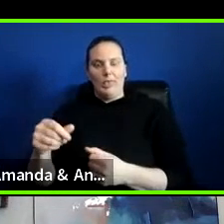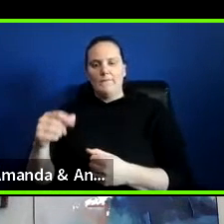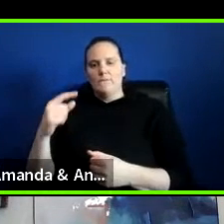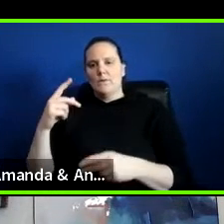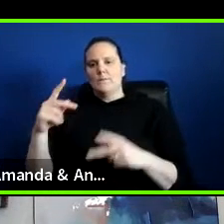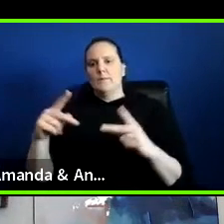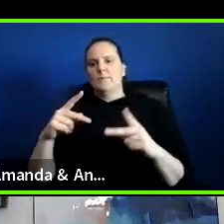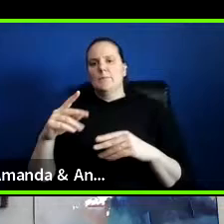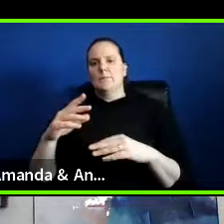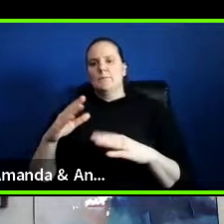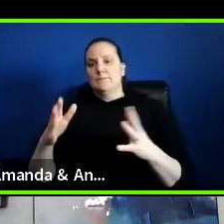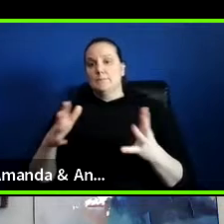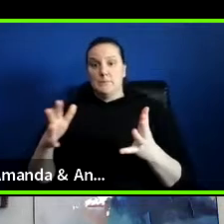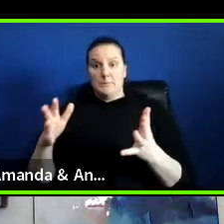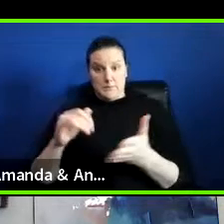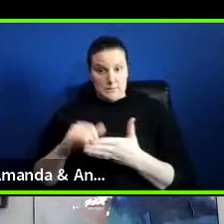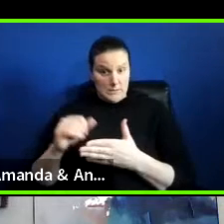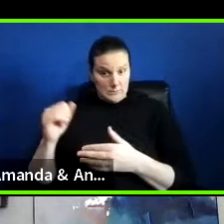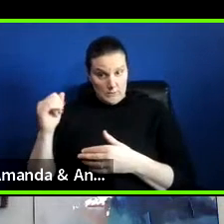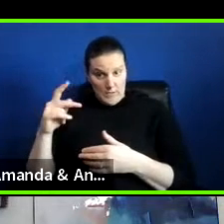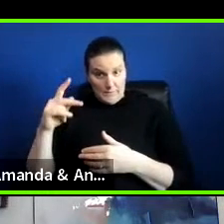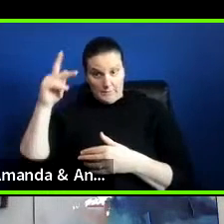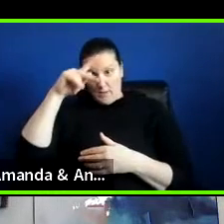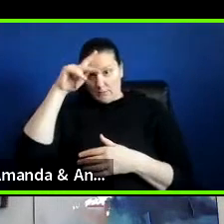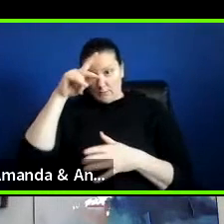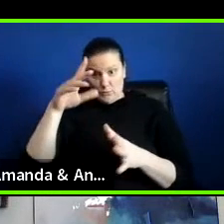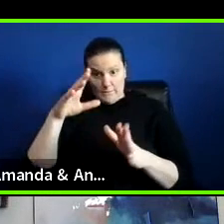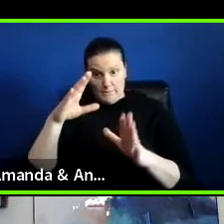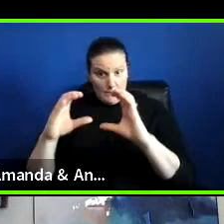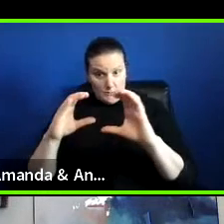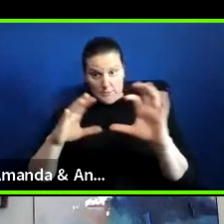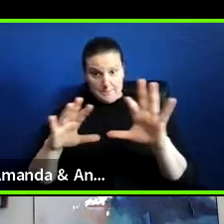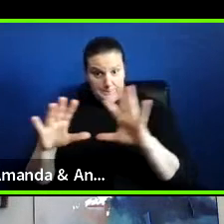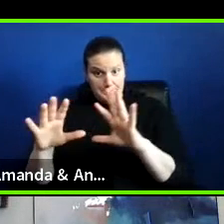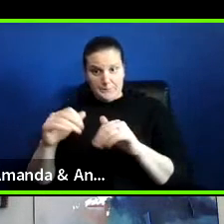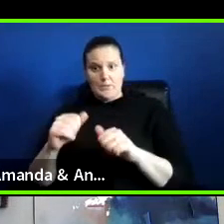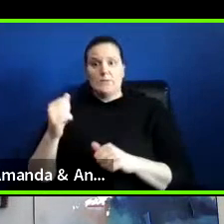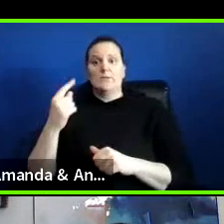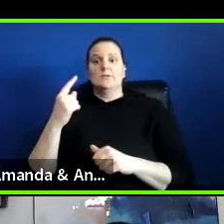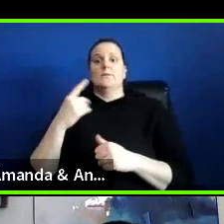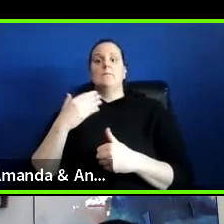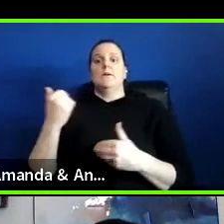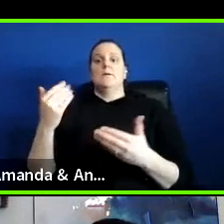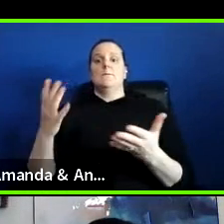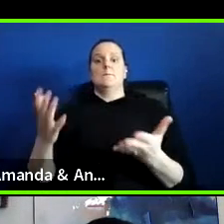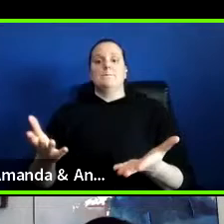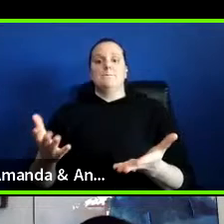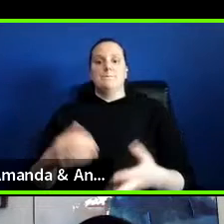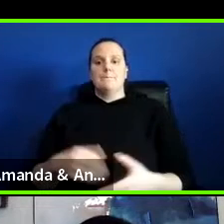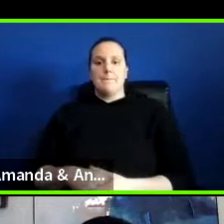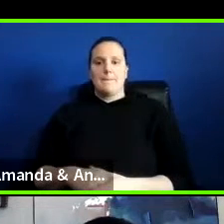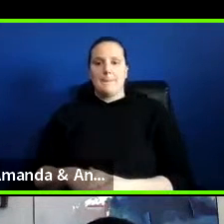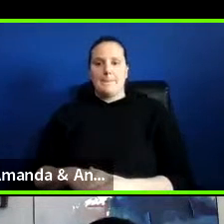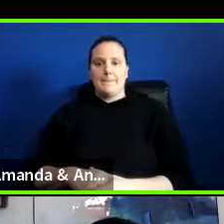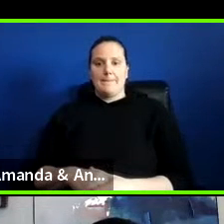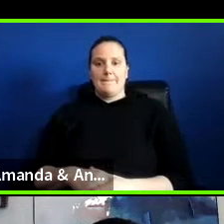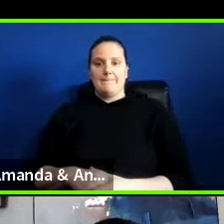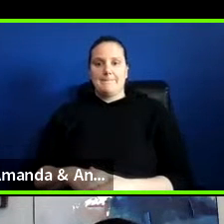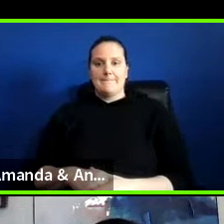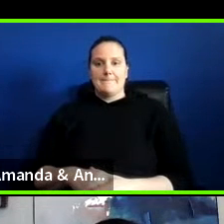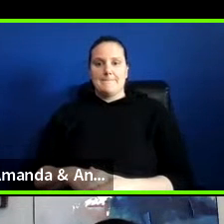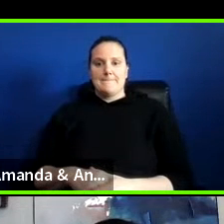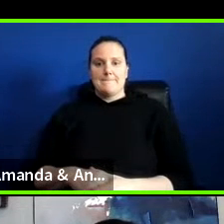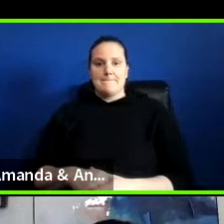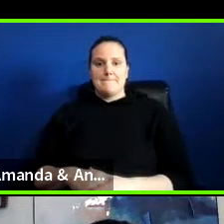on either end. And maybe that's okay. Philosophically, you could have that conversation, but I'm just trying to better understand it. Yeah, no, those two